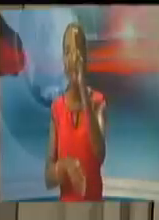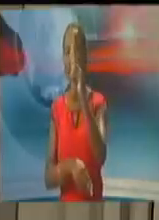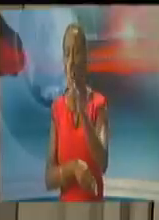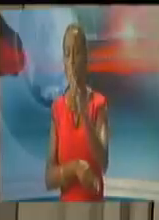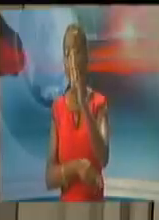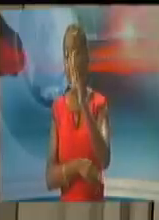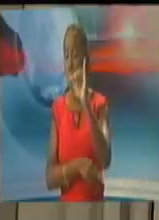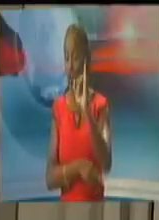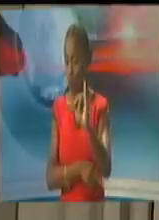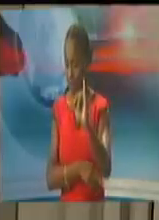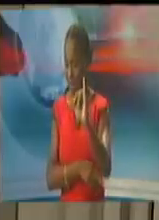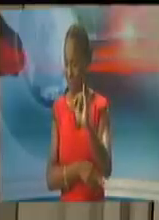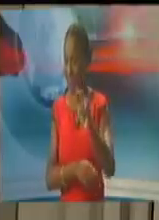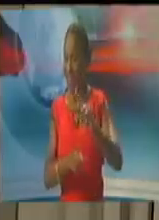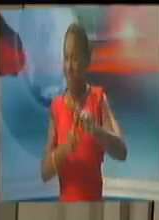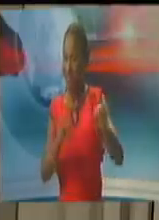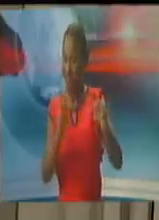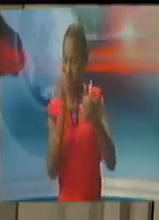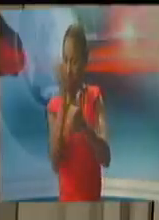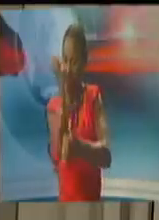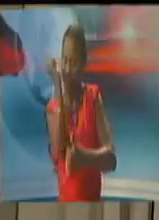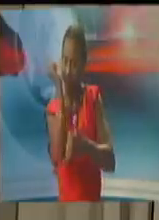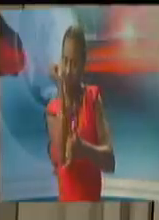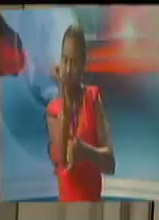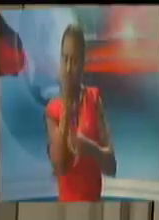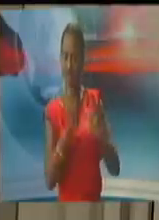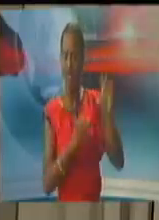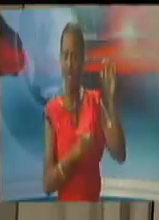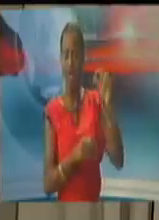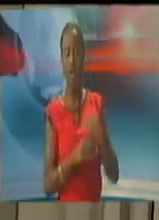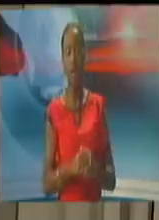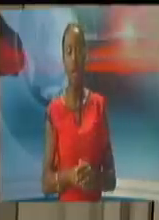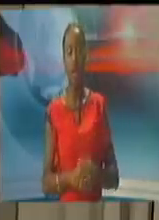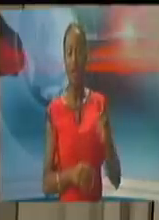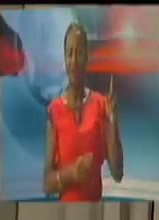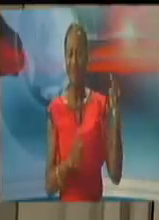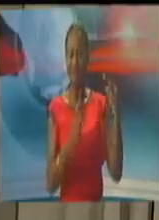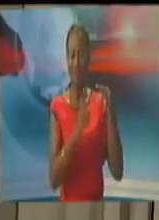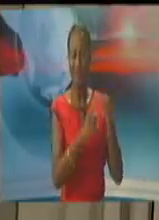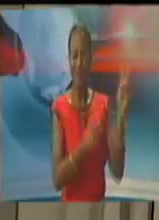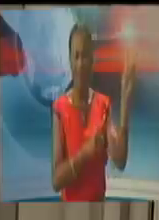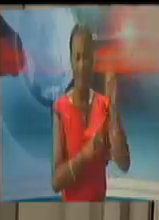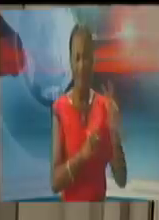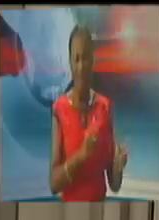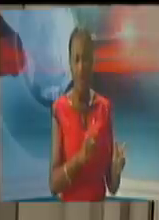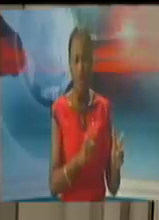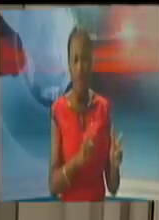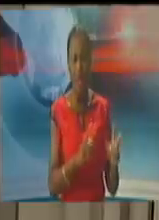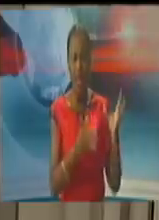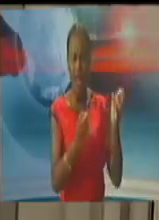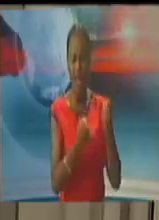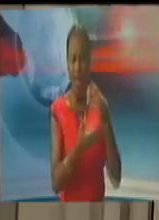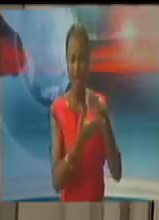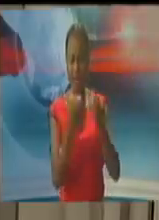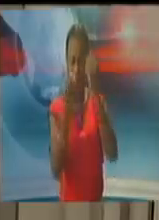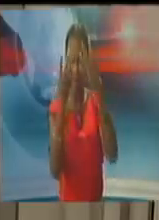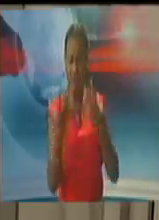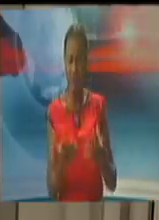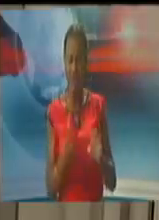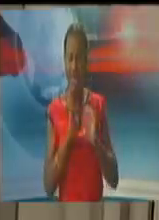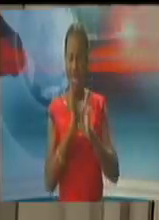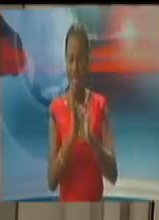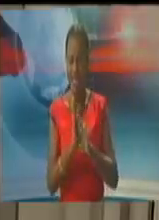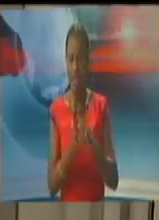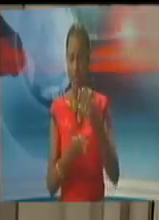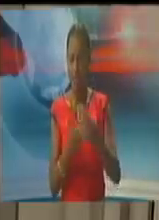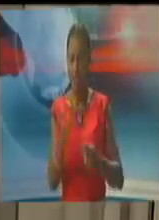that we're looking at. Again, with respect to Venezuela, you all get certain information. We get certain information. For example, persons who had raised issues